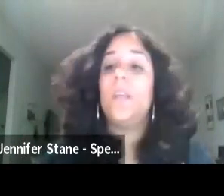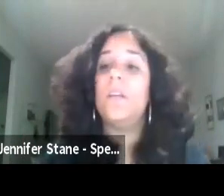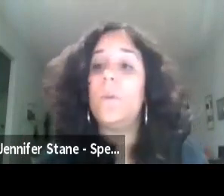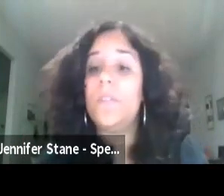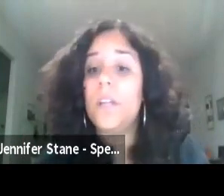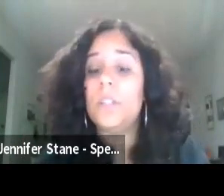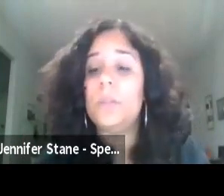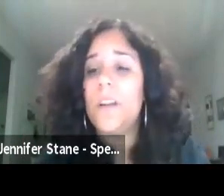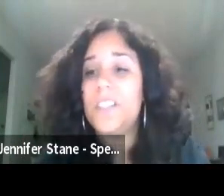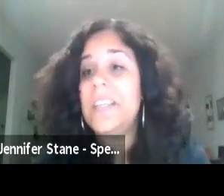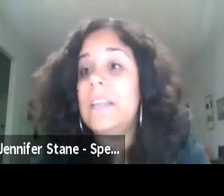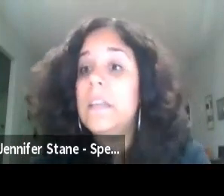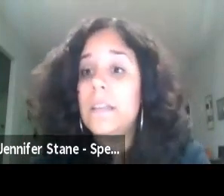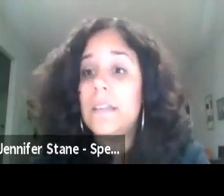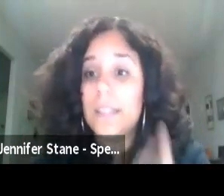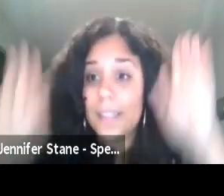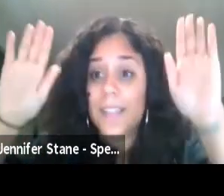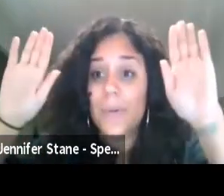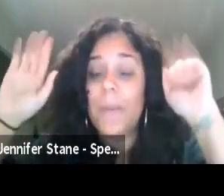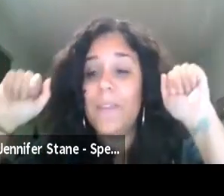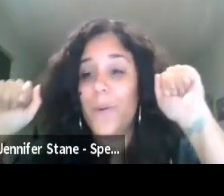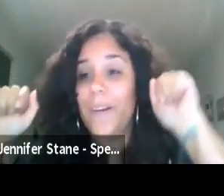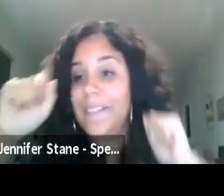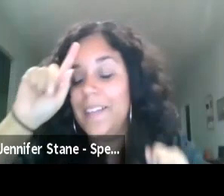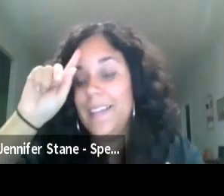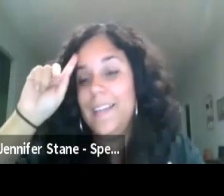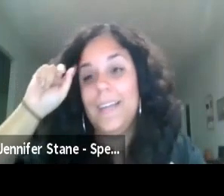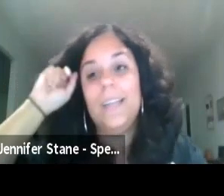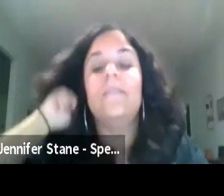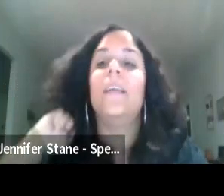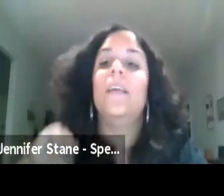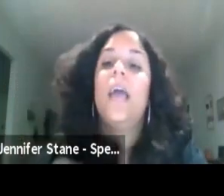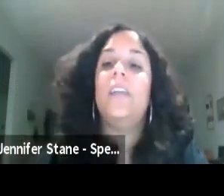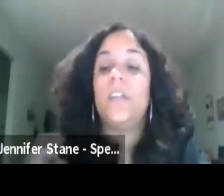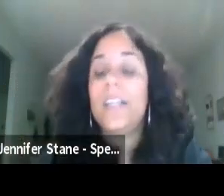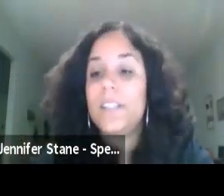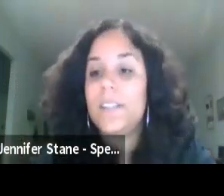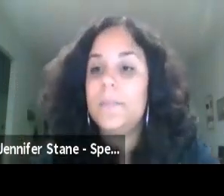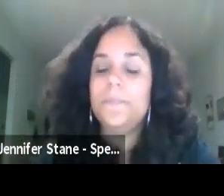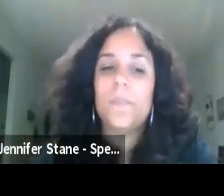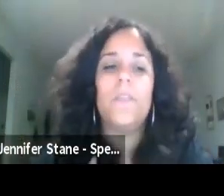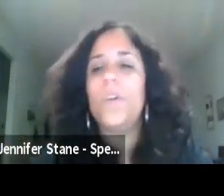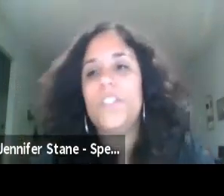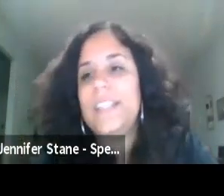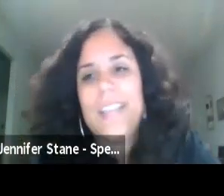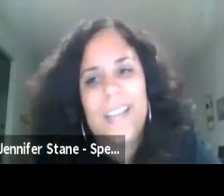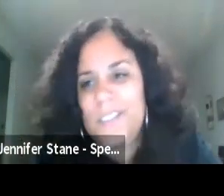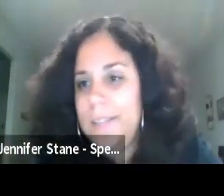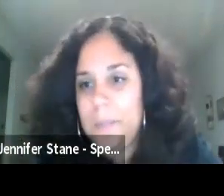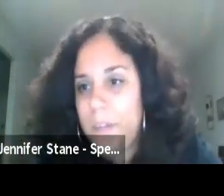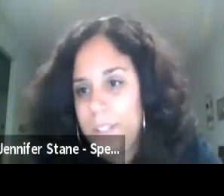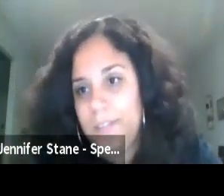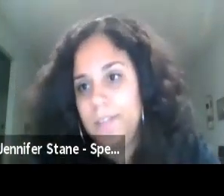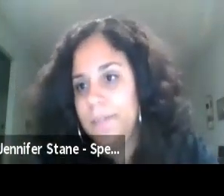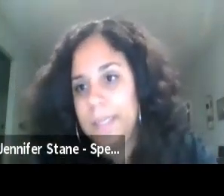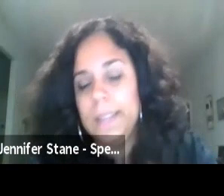Okay, what if you're not sure which product you need? That's what we're made for, right? Ask your hygienist. Of course, your dentist can answer